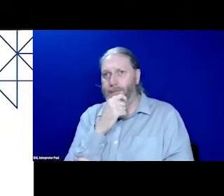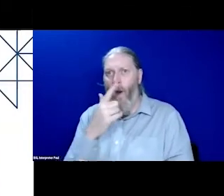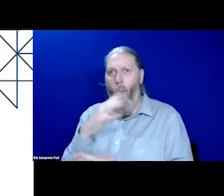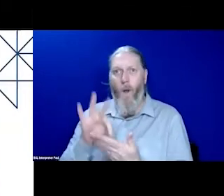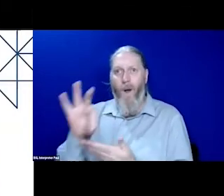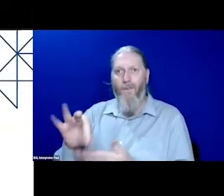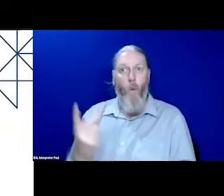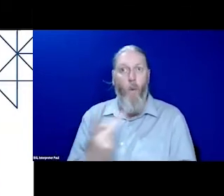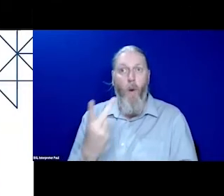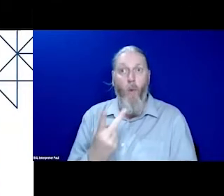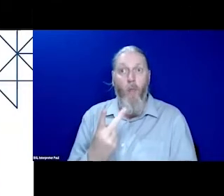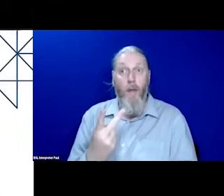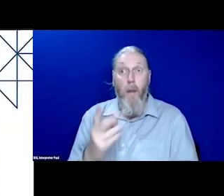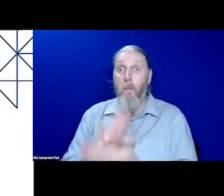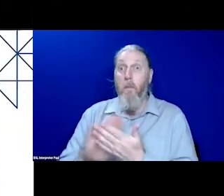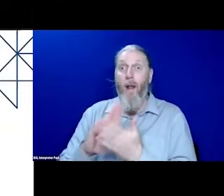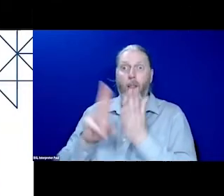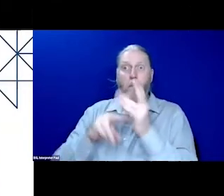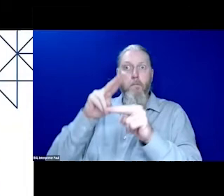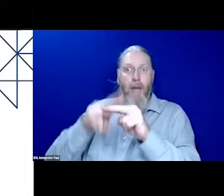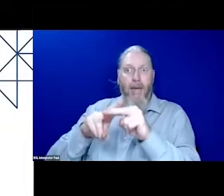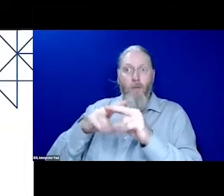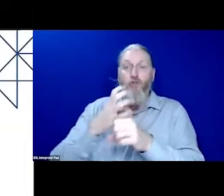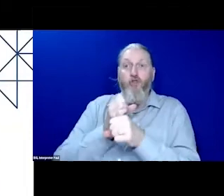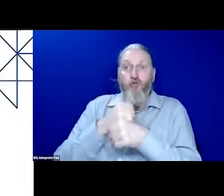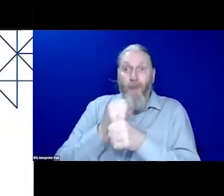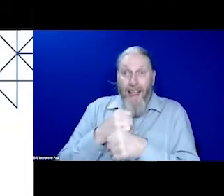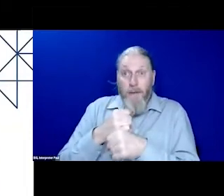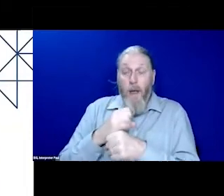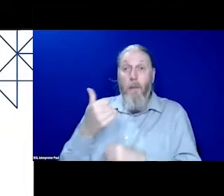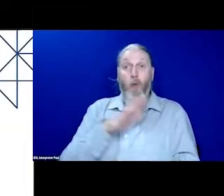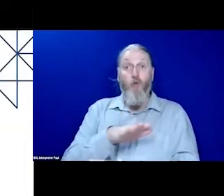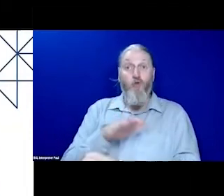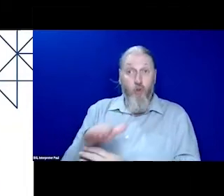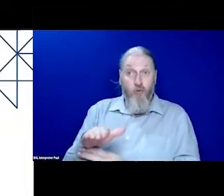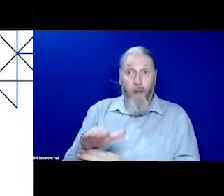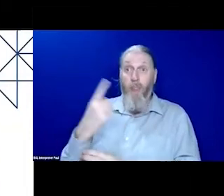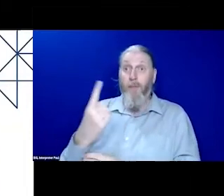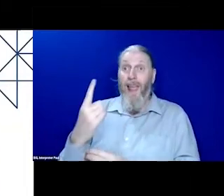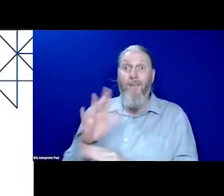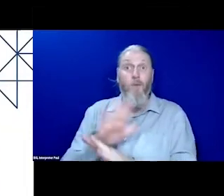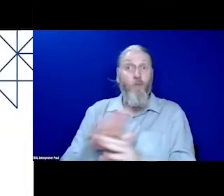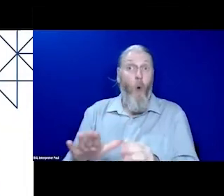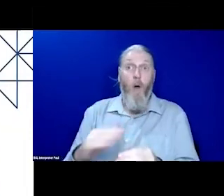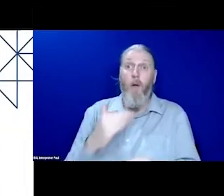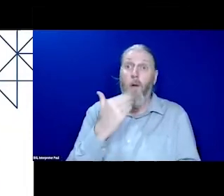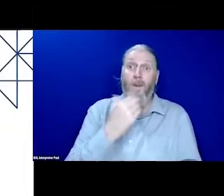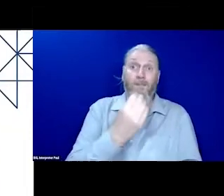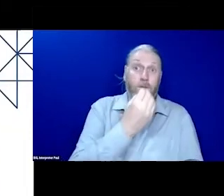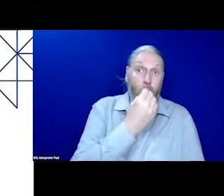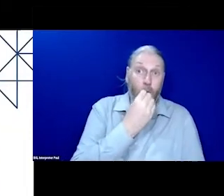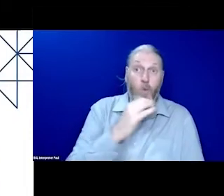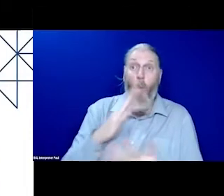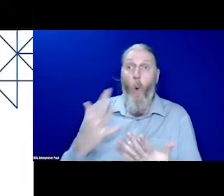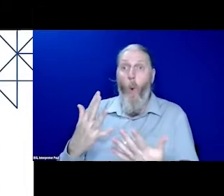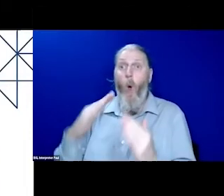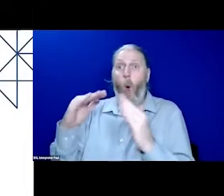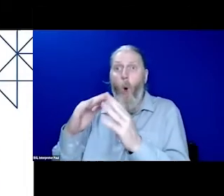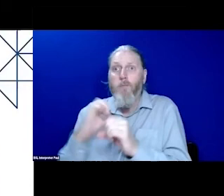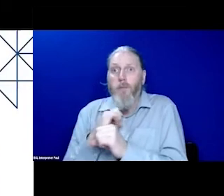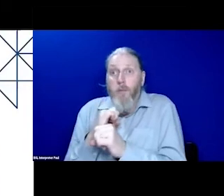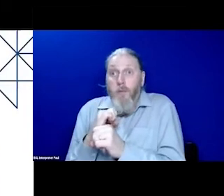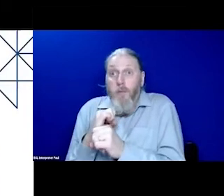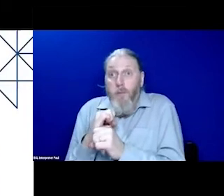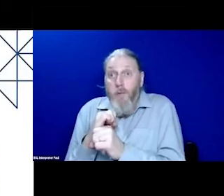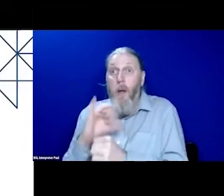not have the food and the warm home that they need for their physical and mental health. They might miss days of school because